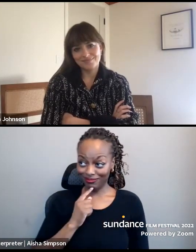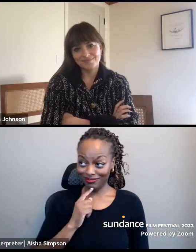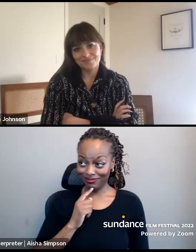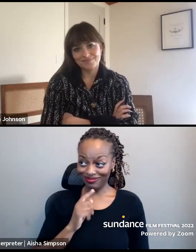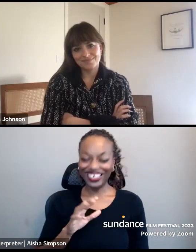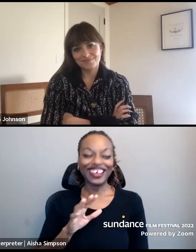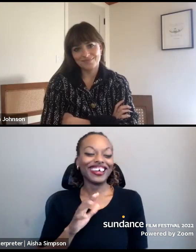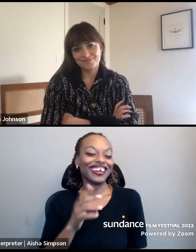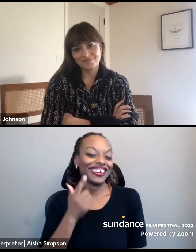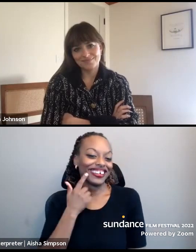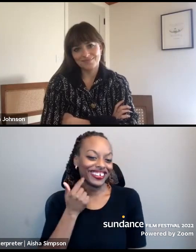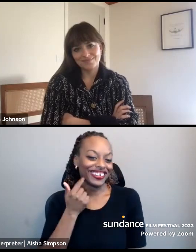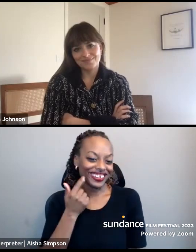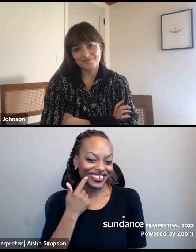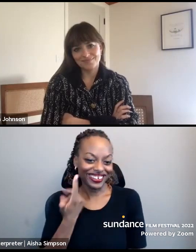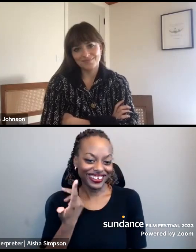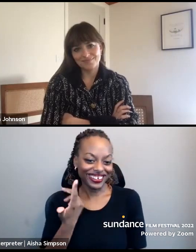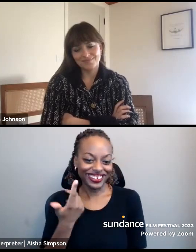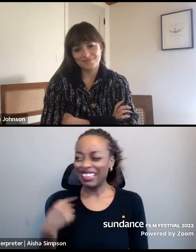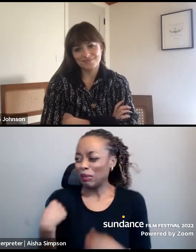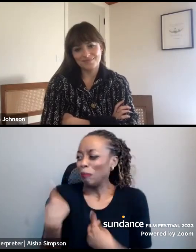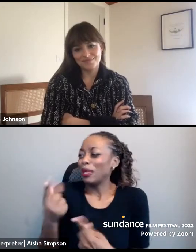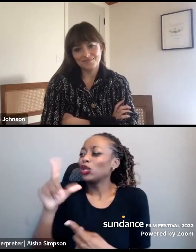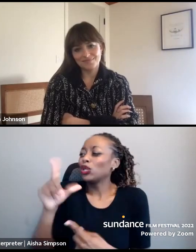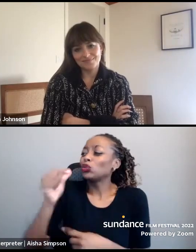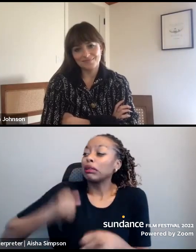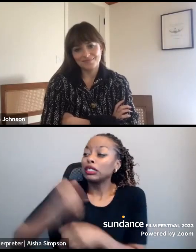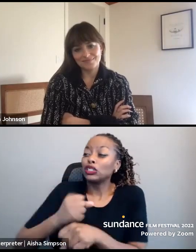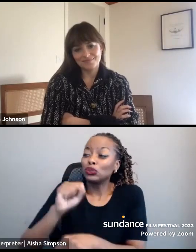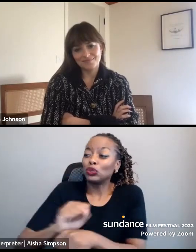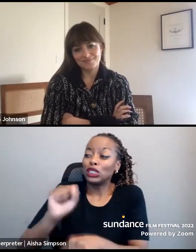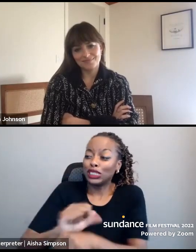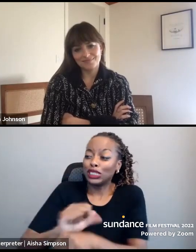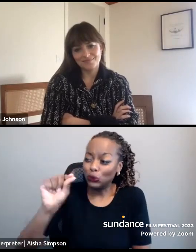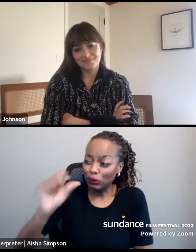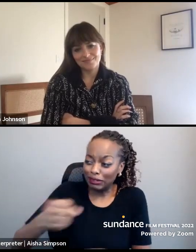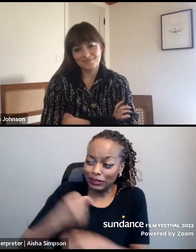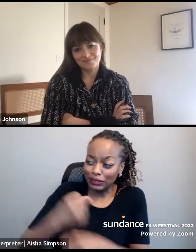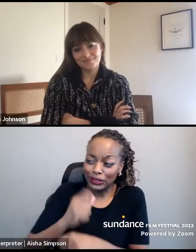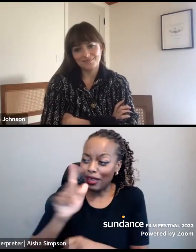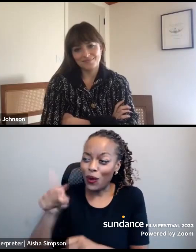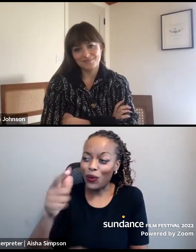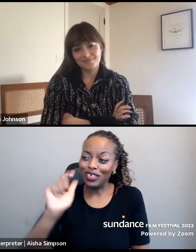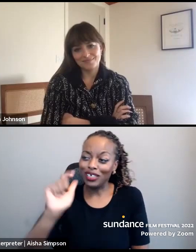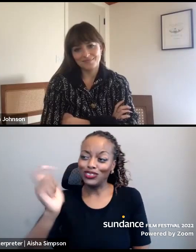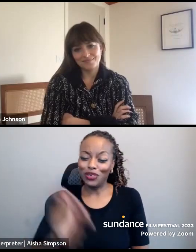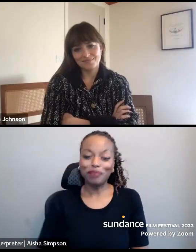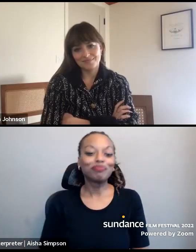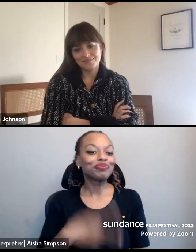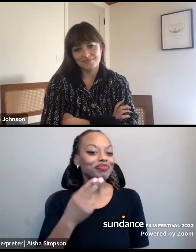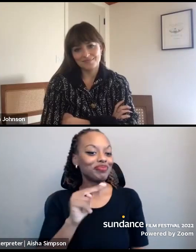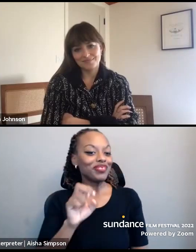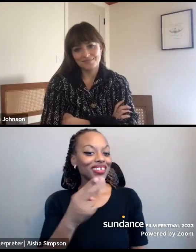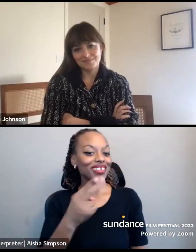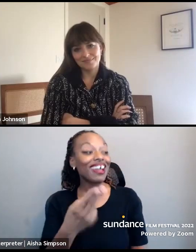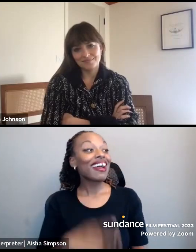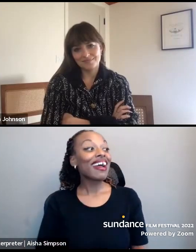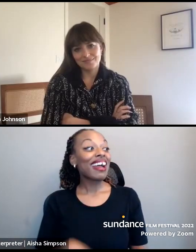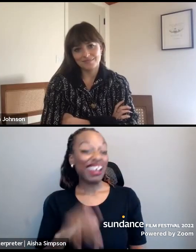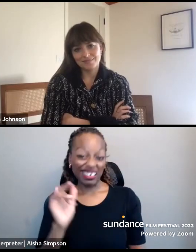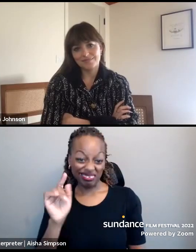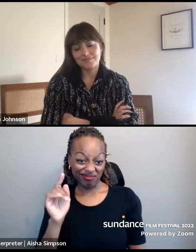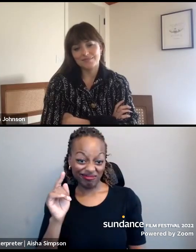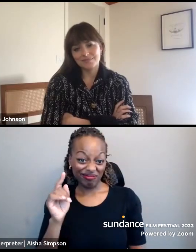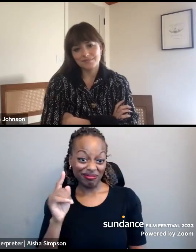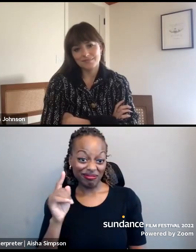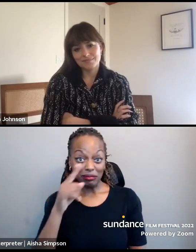no. Like 20 years. Right. And just because there's personality there that we all see doesn't mean the